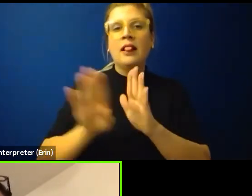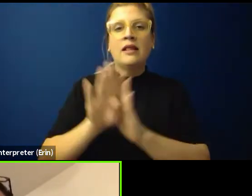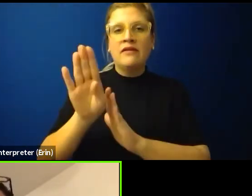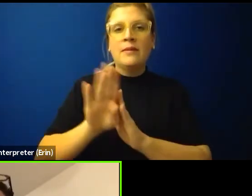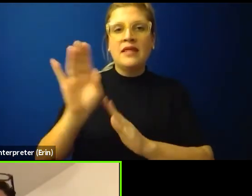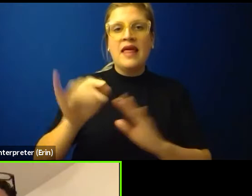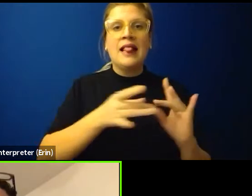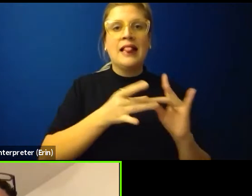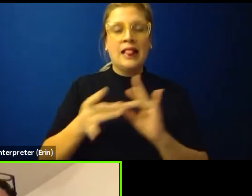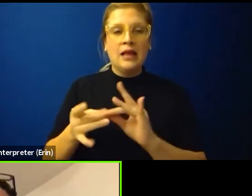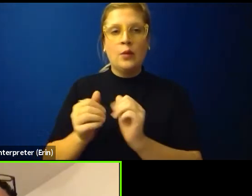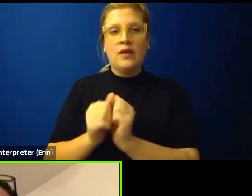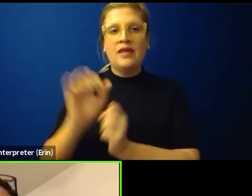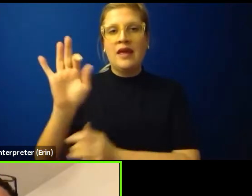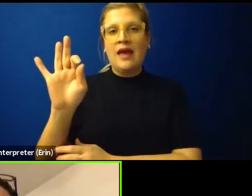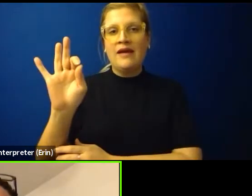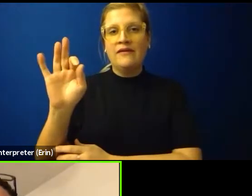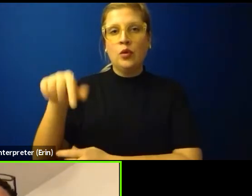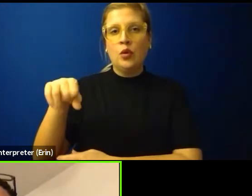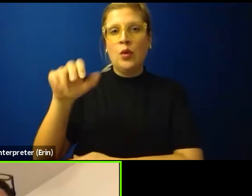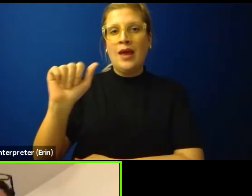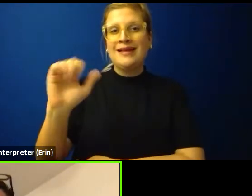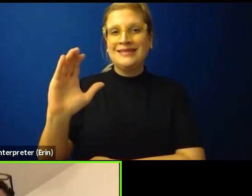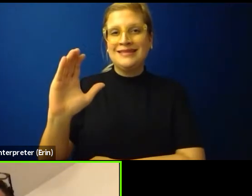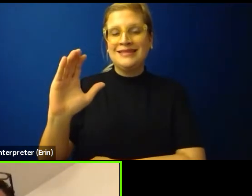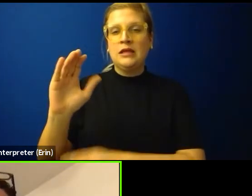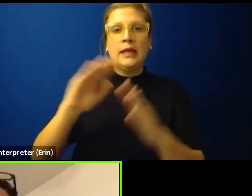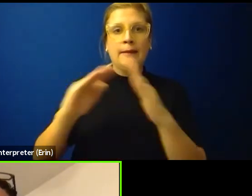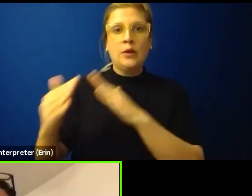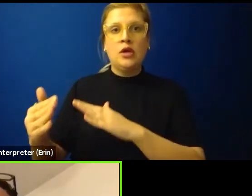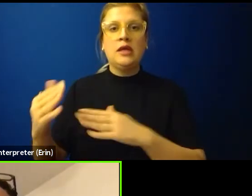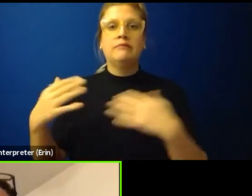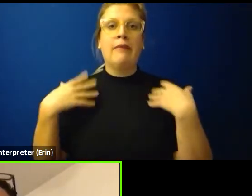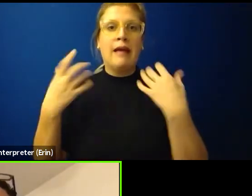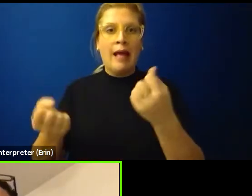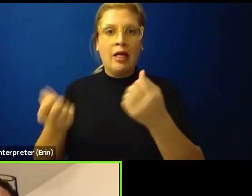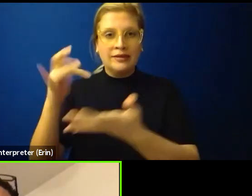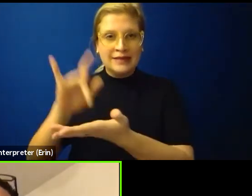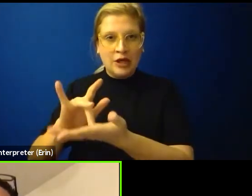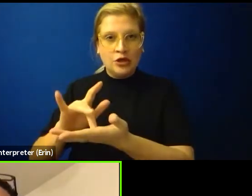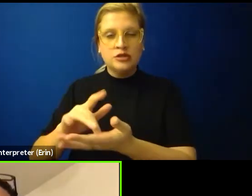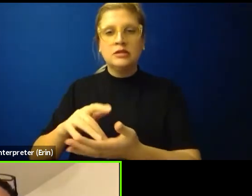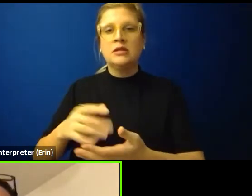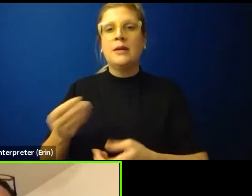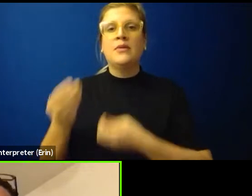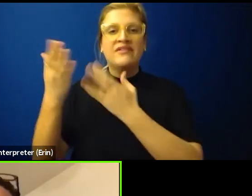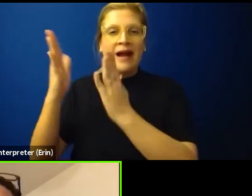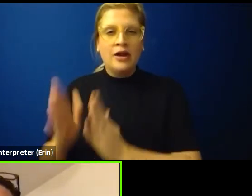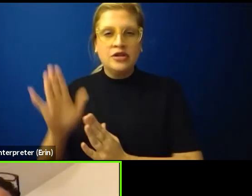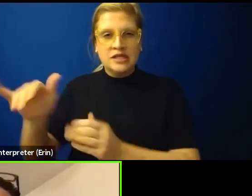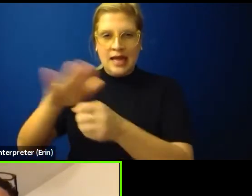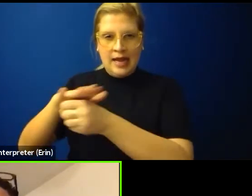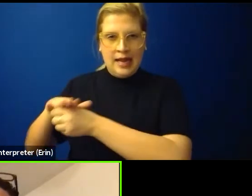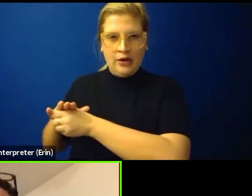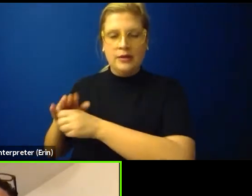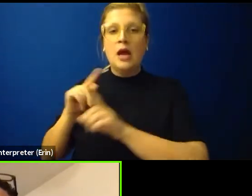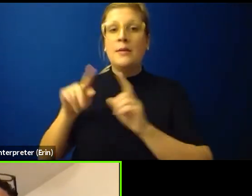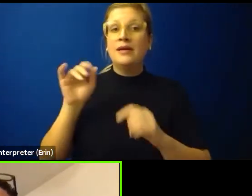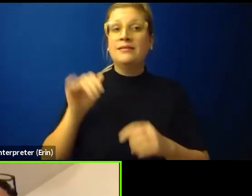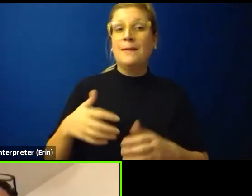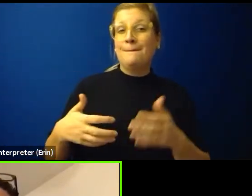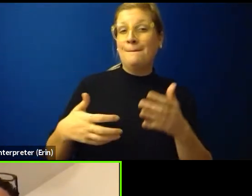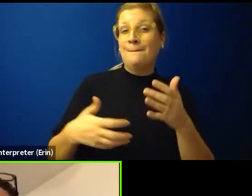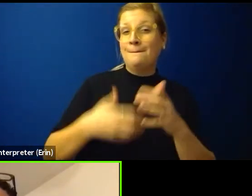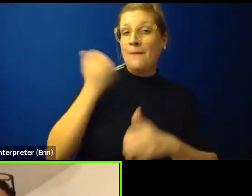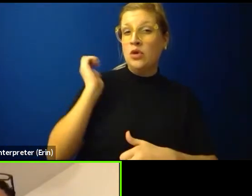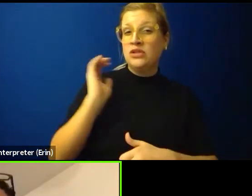the FQHCs, community health centers, and also providers in those areas. But the majority of our patient